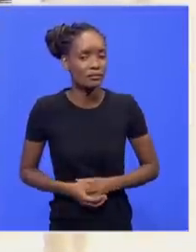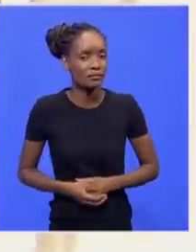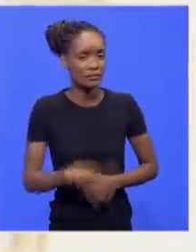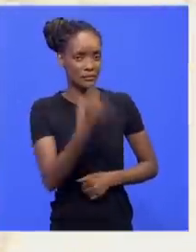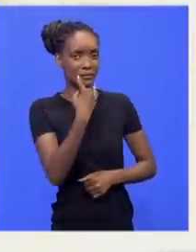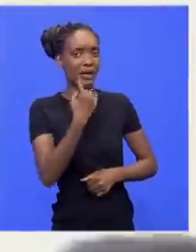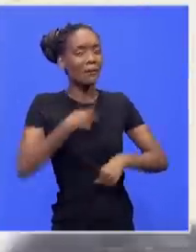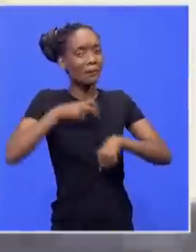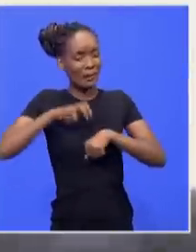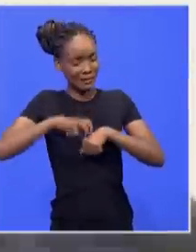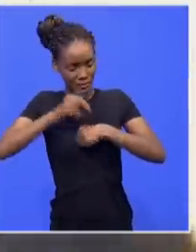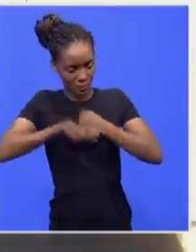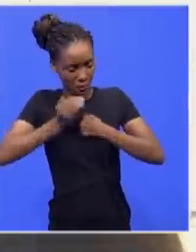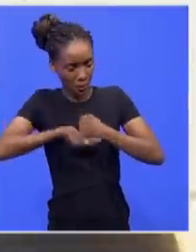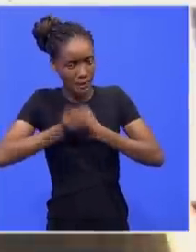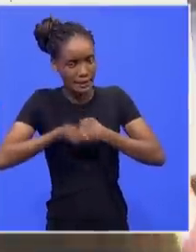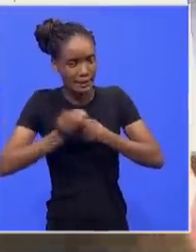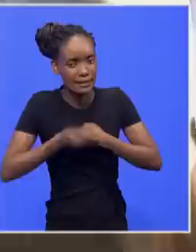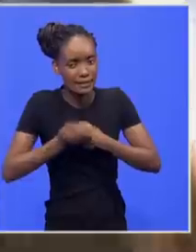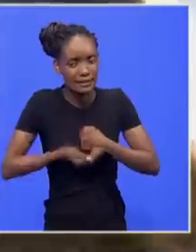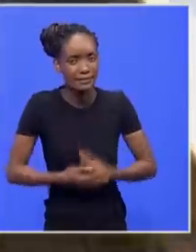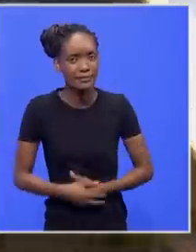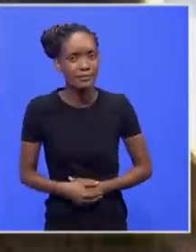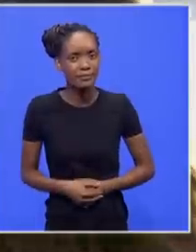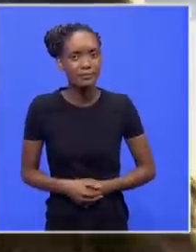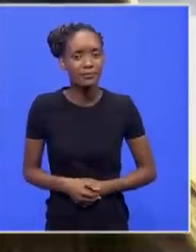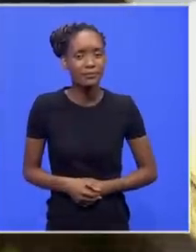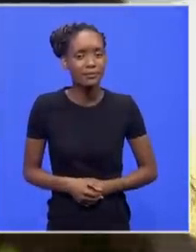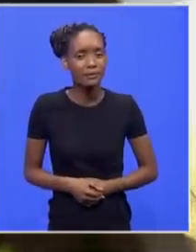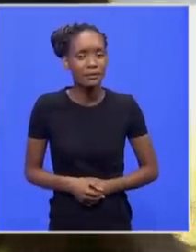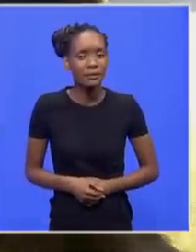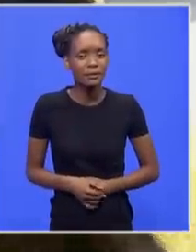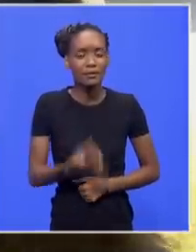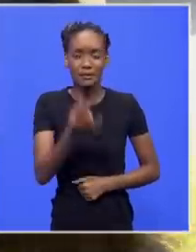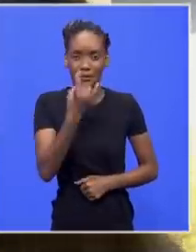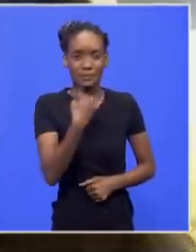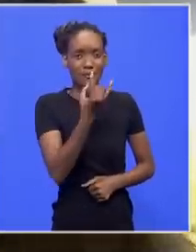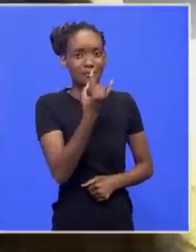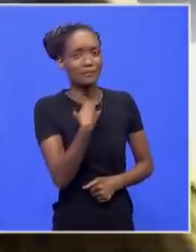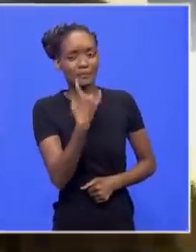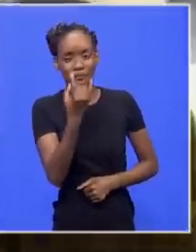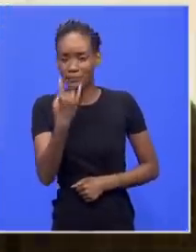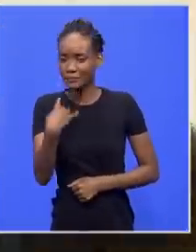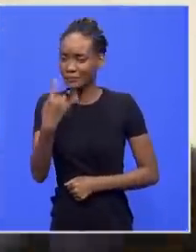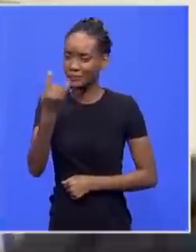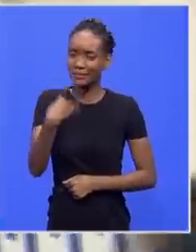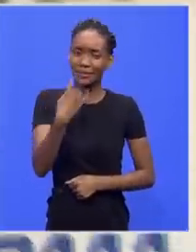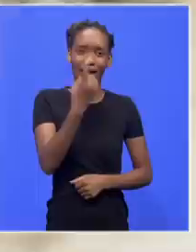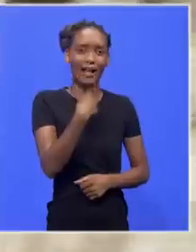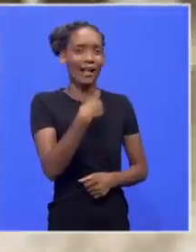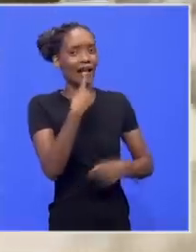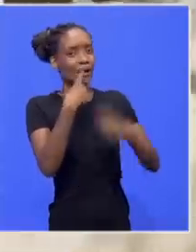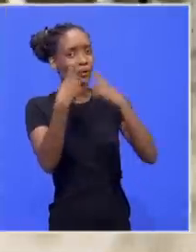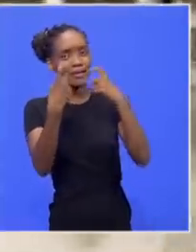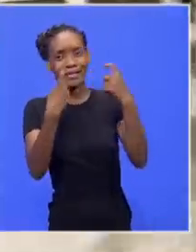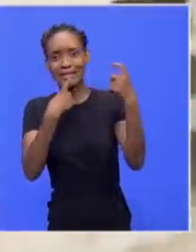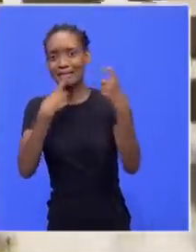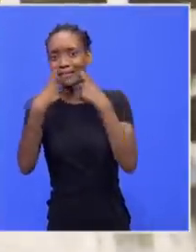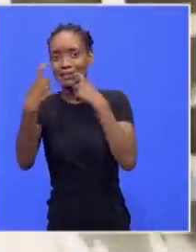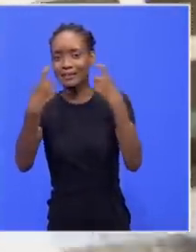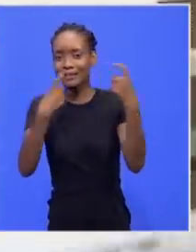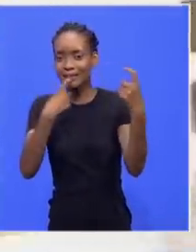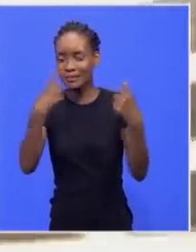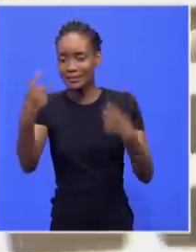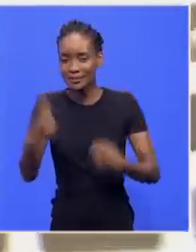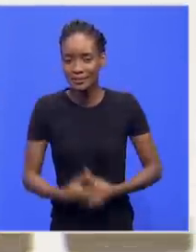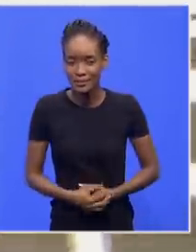protection only. I was running here with you, I need protection. I never ran to you, Sierra, to go to